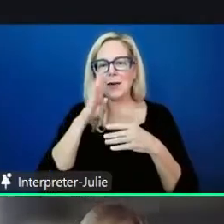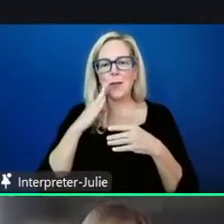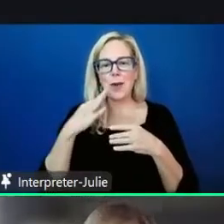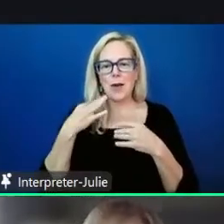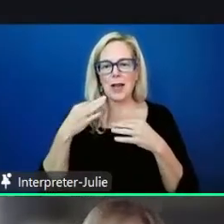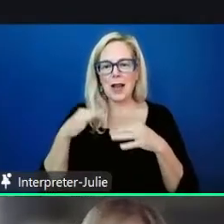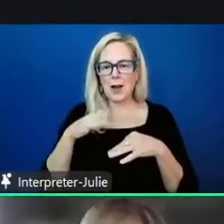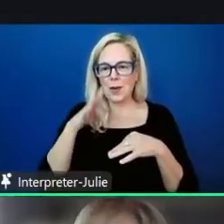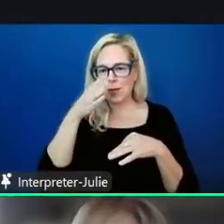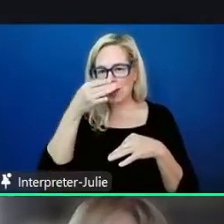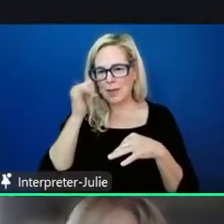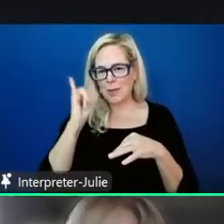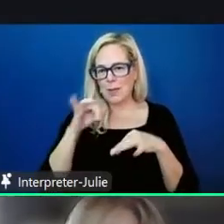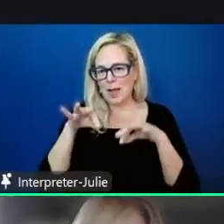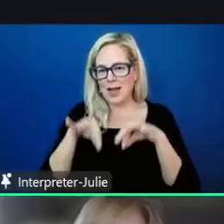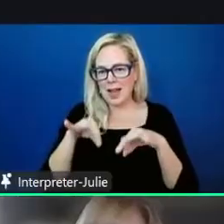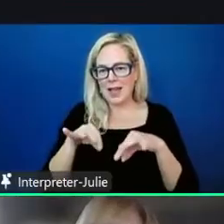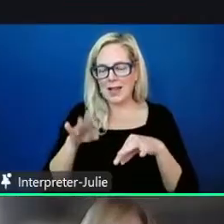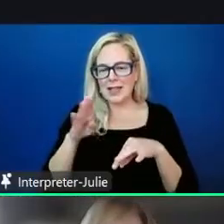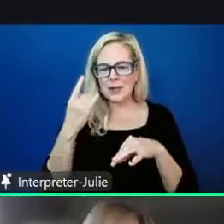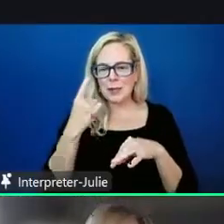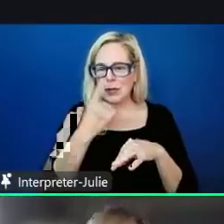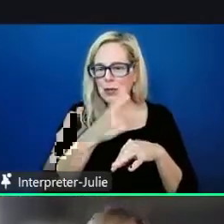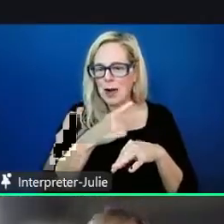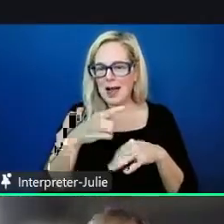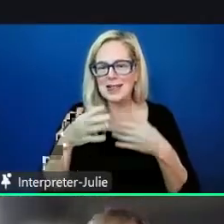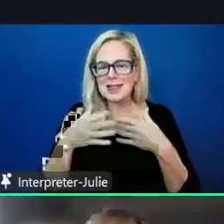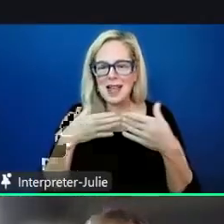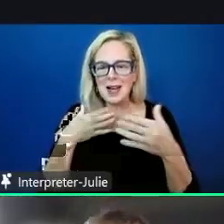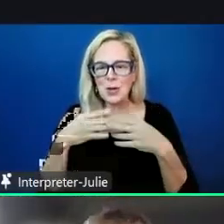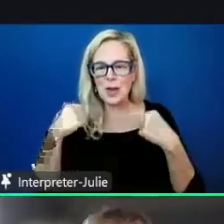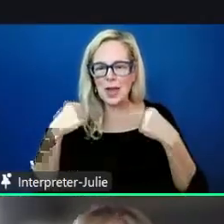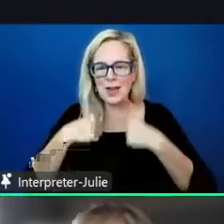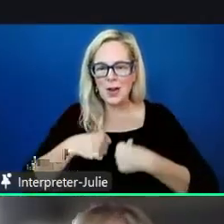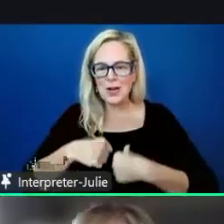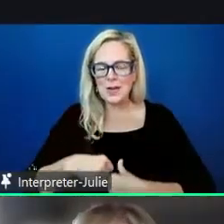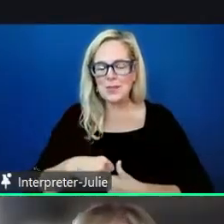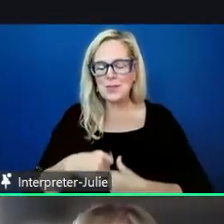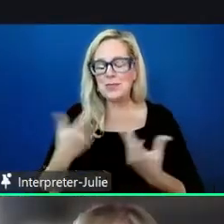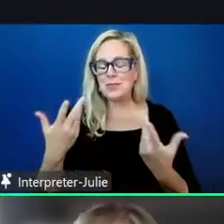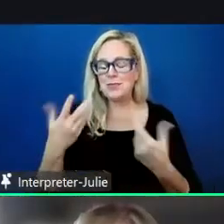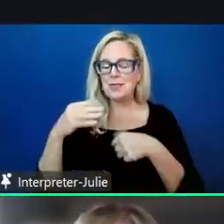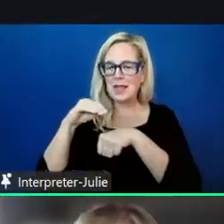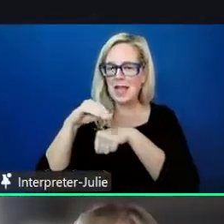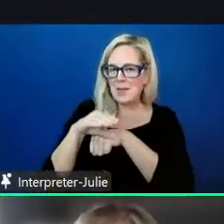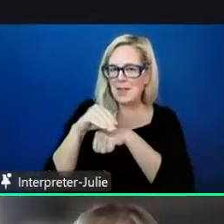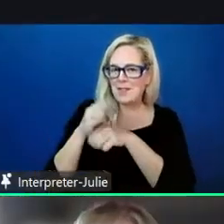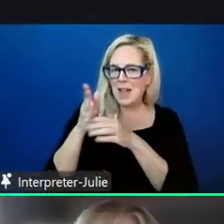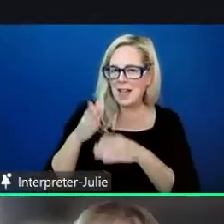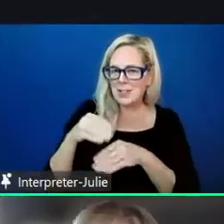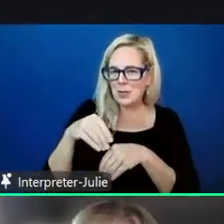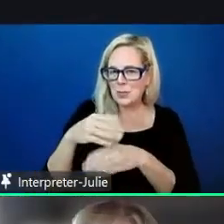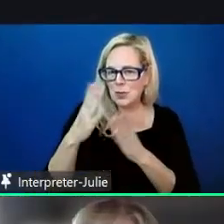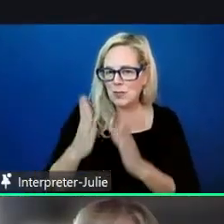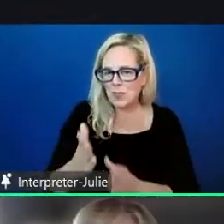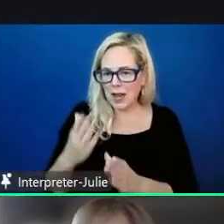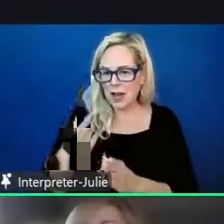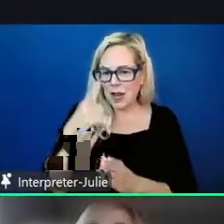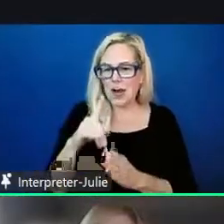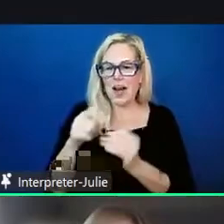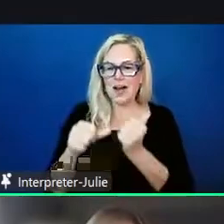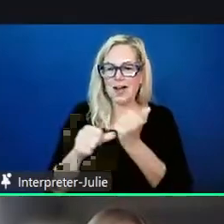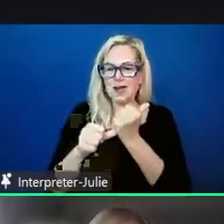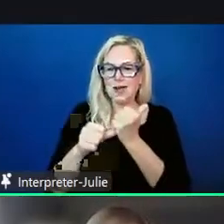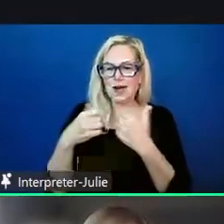gray cardigan. I am an advisor for provider and associate well-being at Ohio Health, which is a